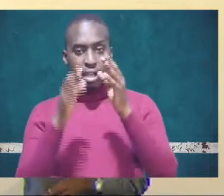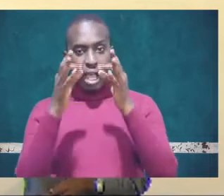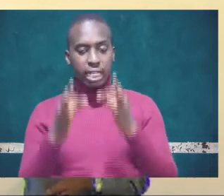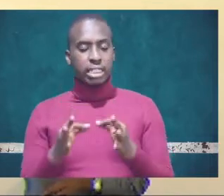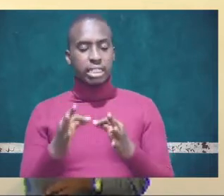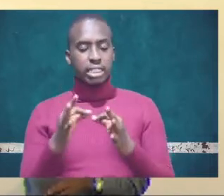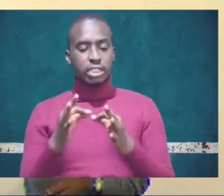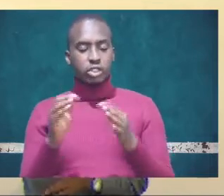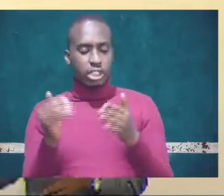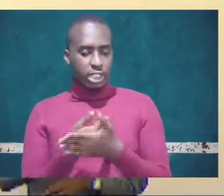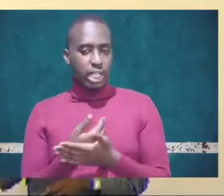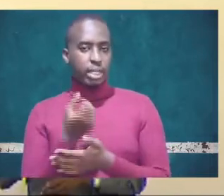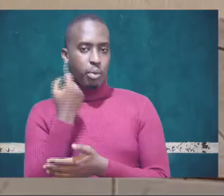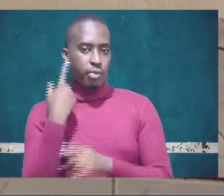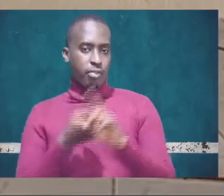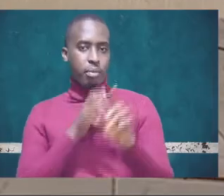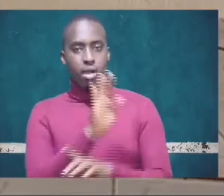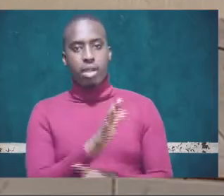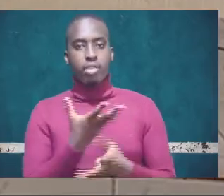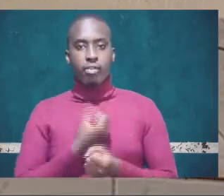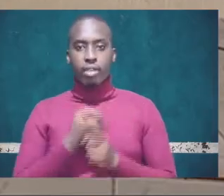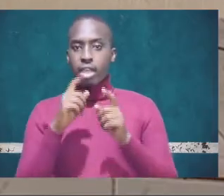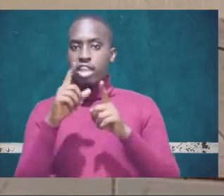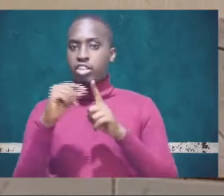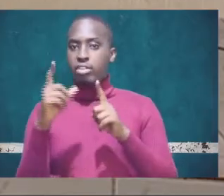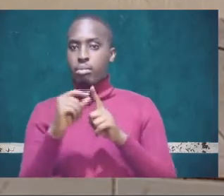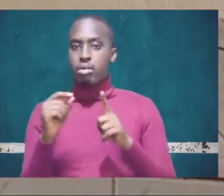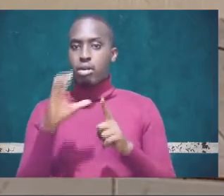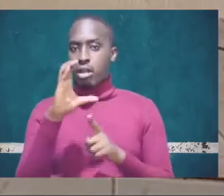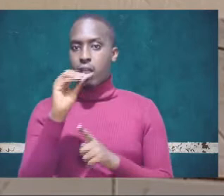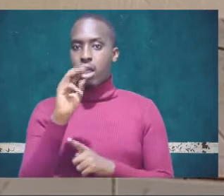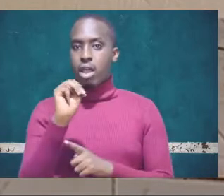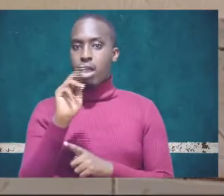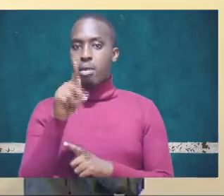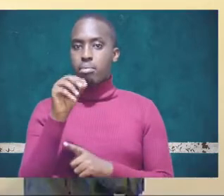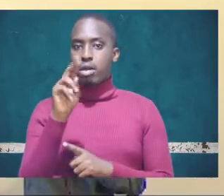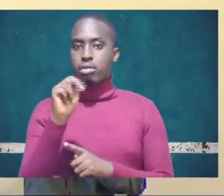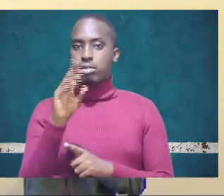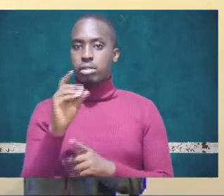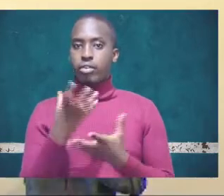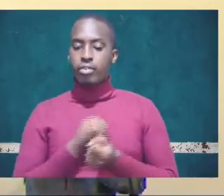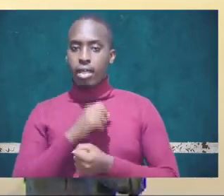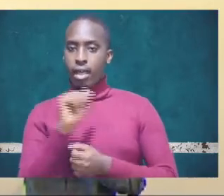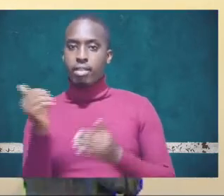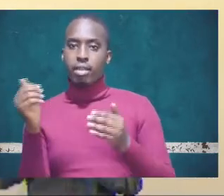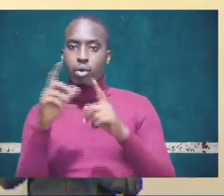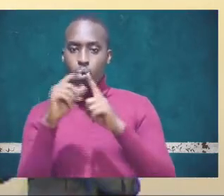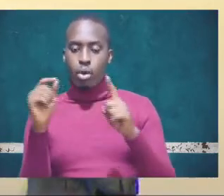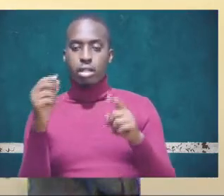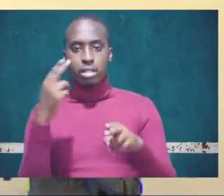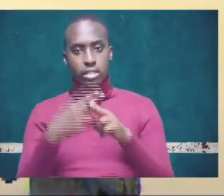new from there. We have the word compound, and of course, we have the other word,